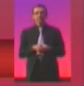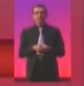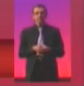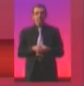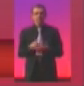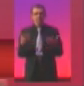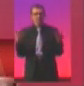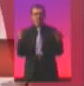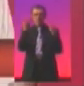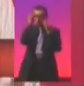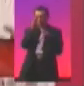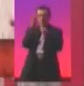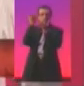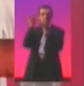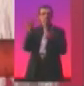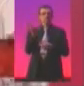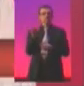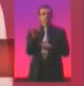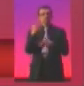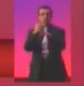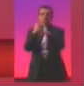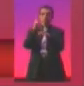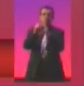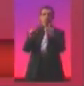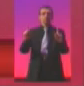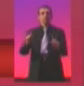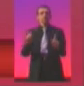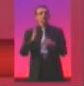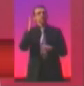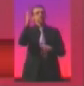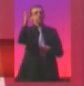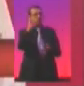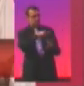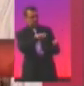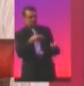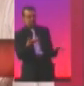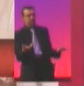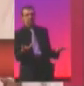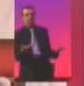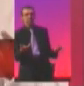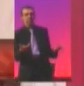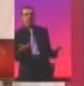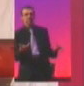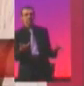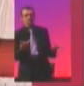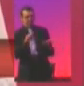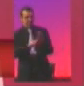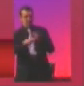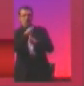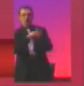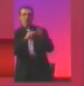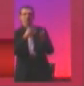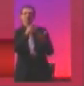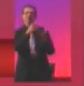And what do I say to him when he asks me what job is he going to do in the future? We know we've got to build an economy on more than